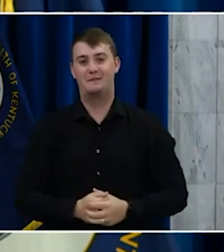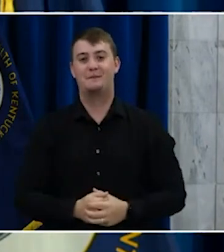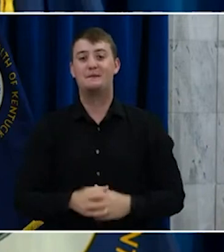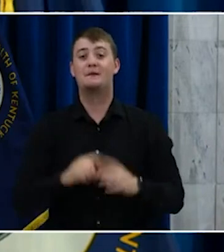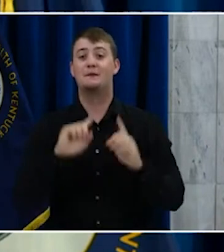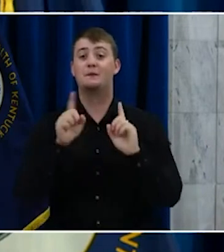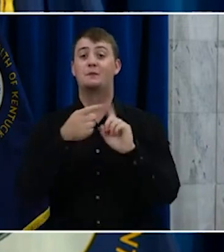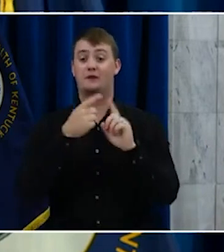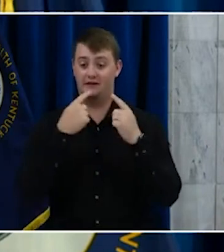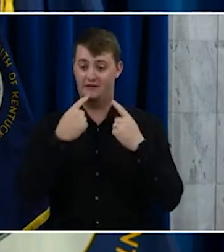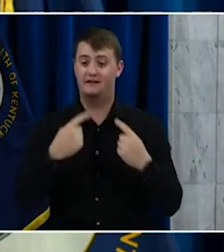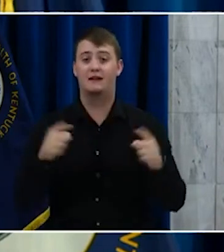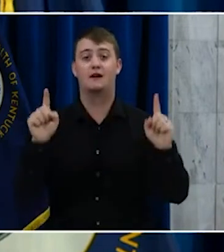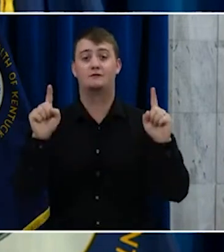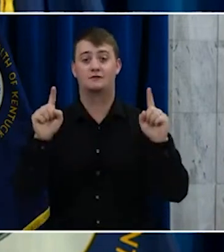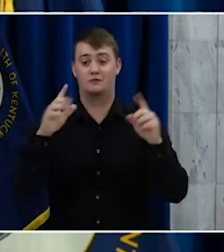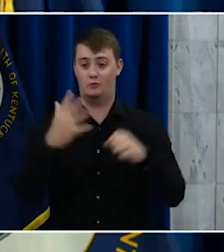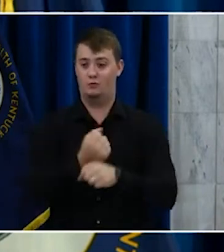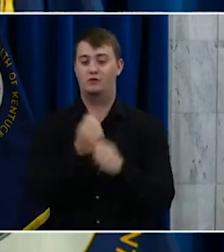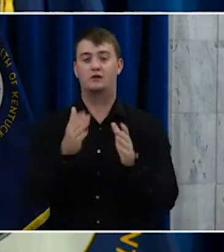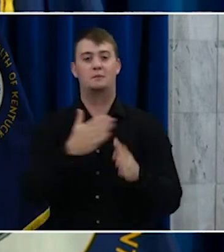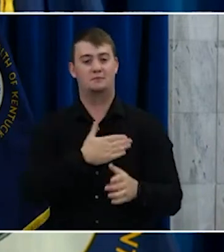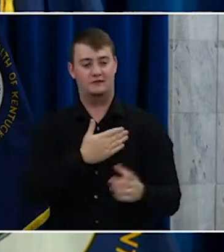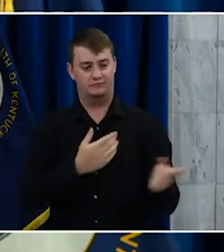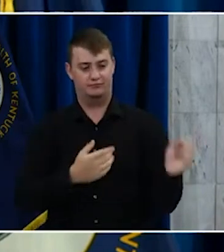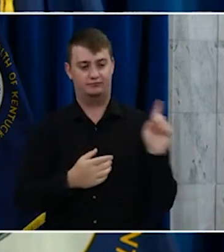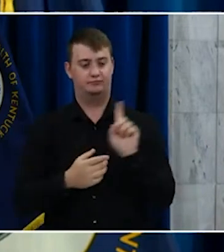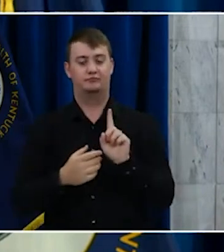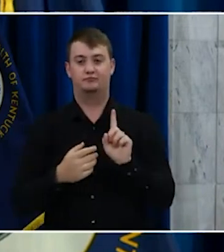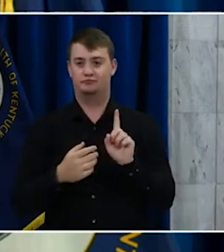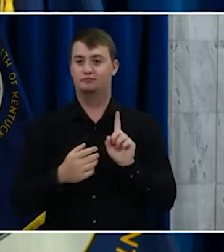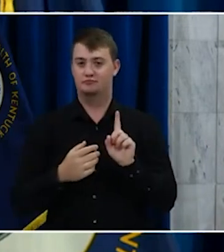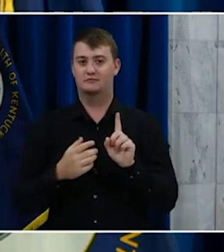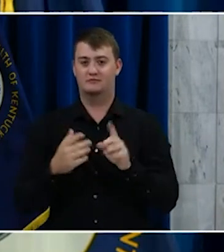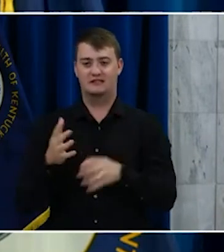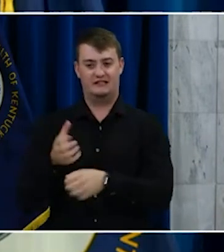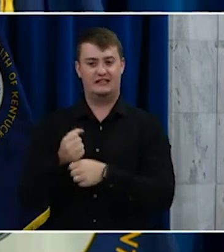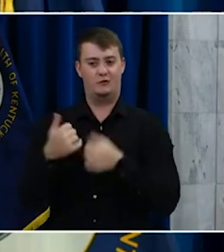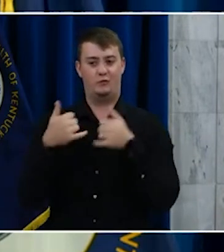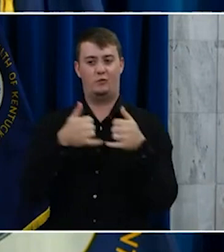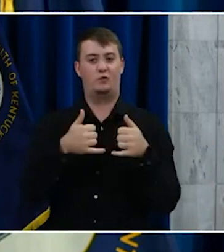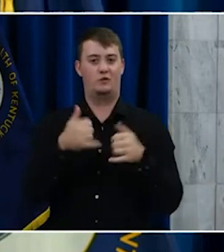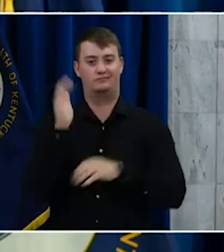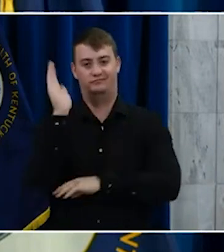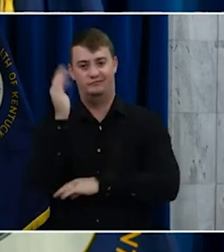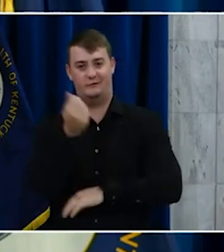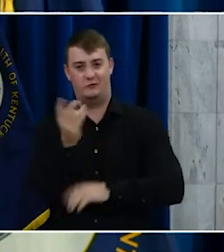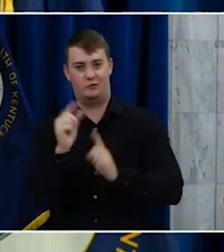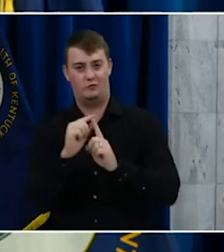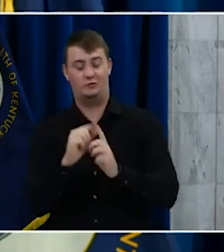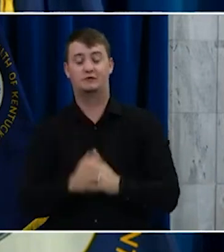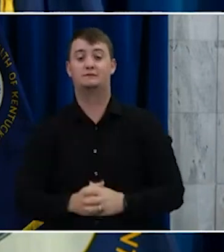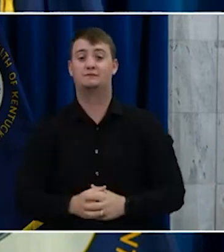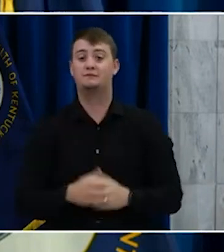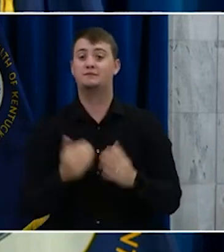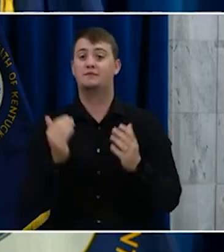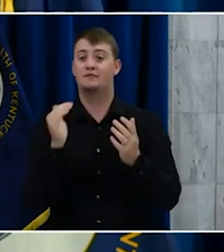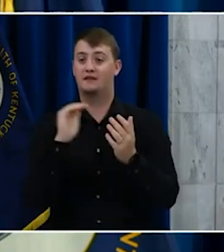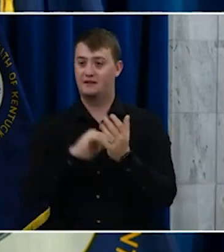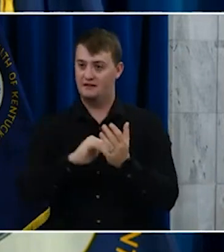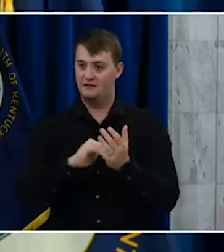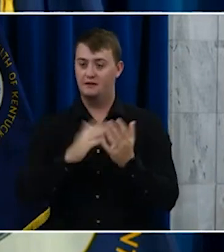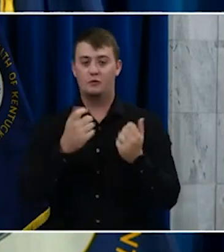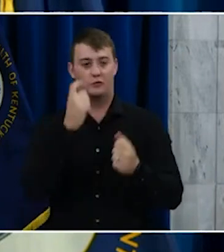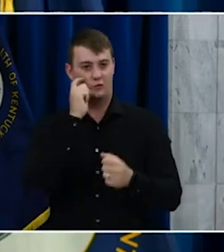Once we announce the winner, please join us up front to collect your award and say a few words. Let's again, though,